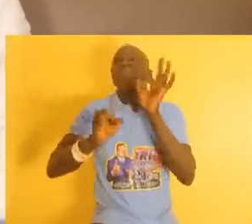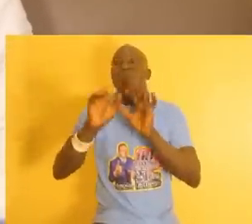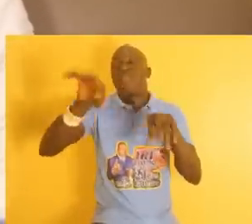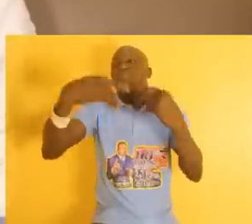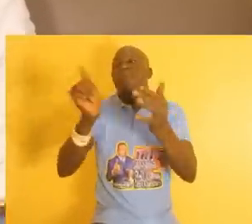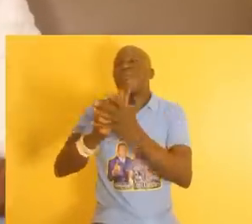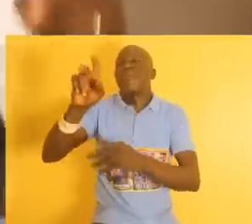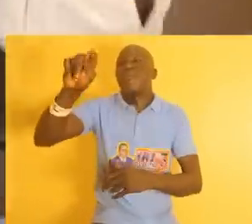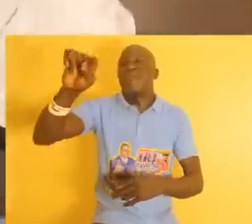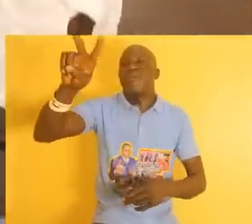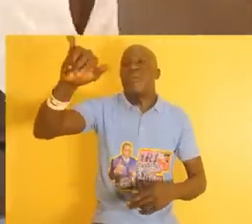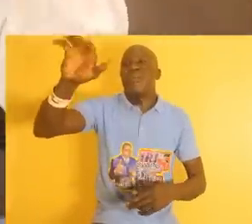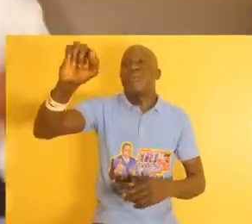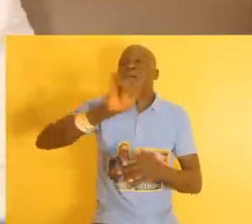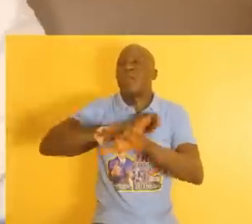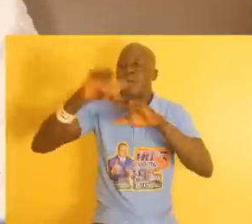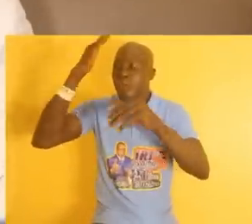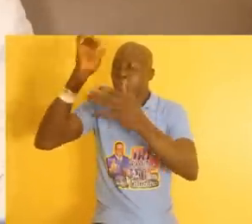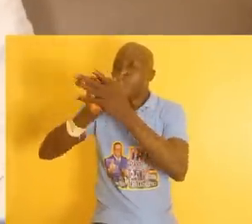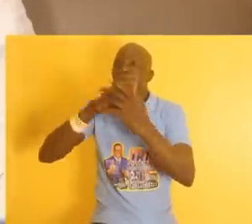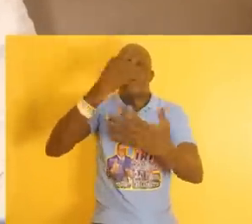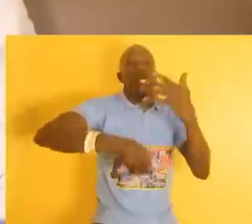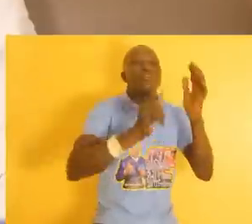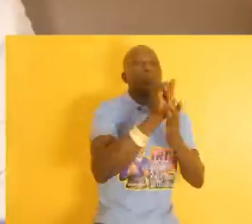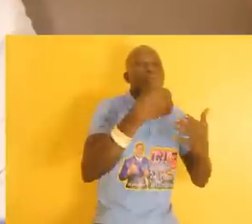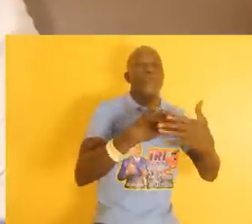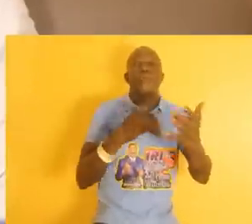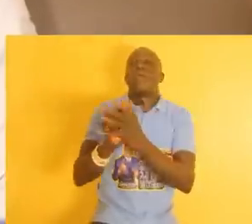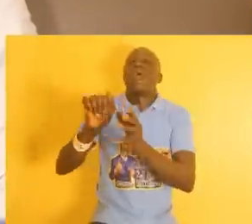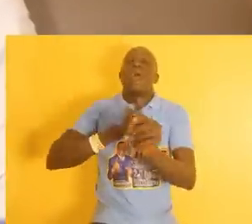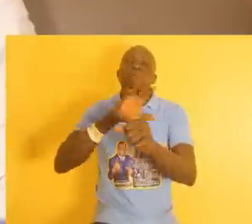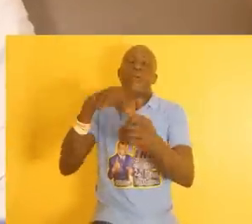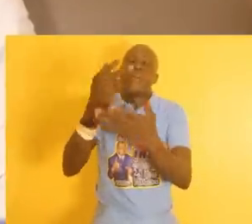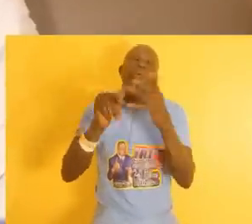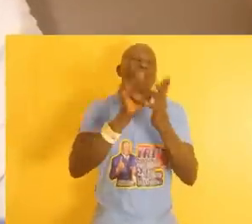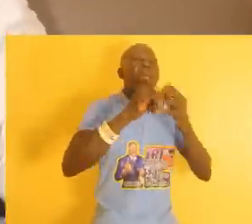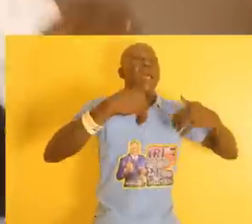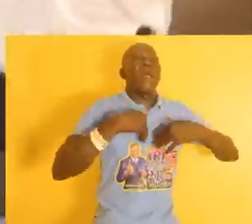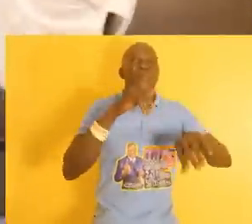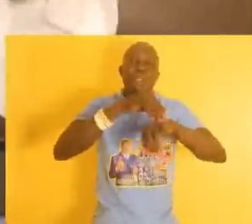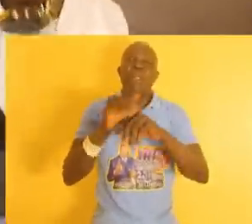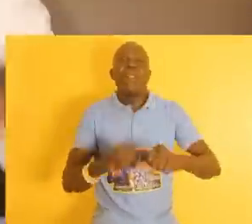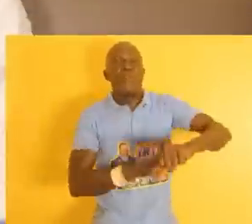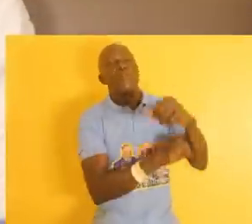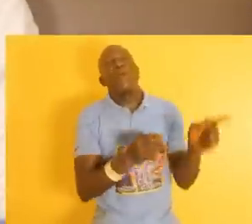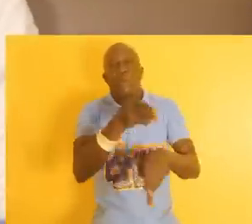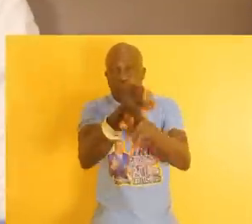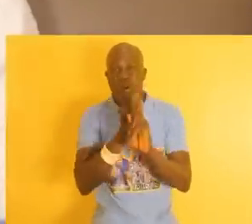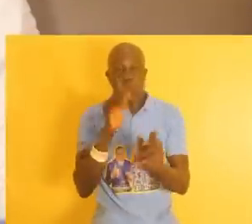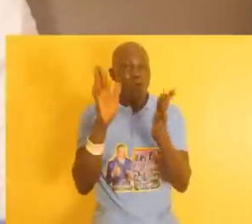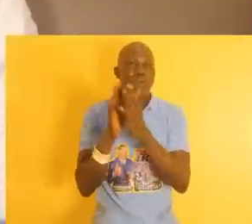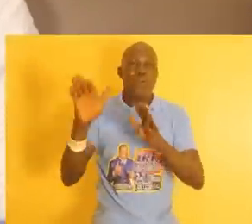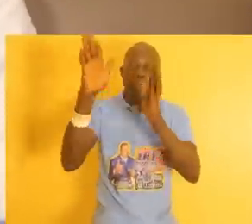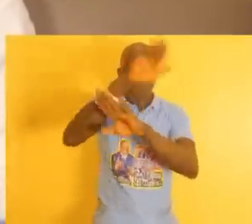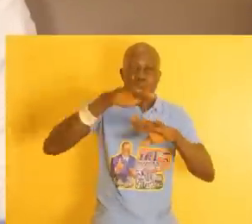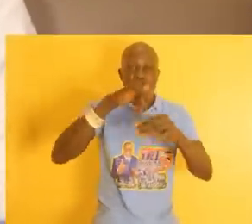they grant you visa, I know what is called before the visa. The one that have visa, let